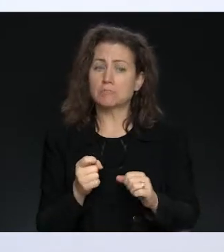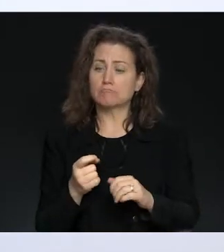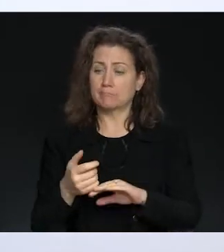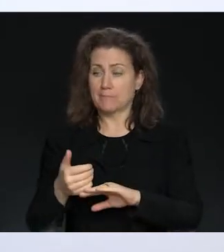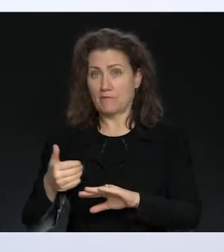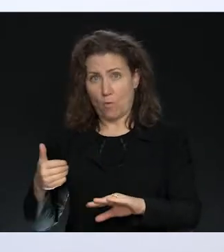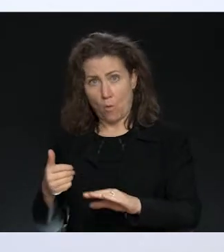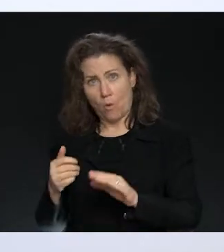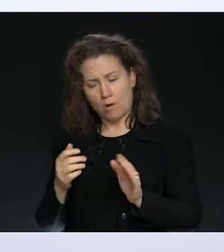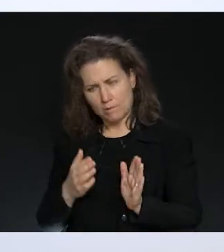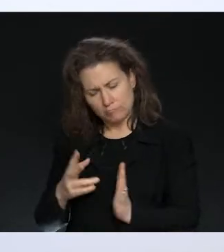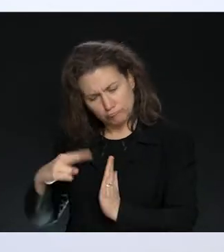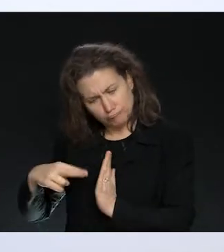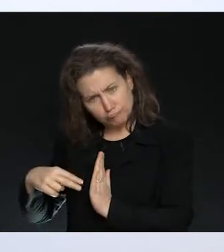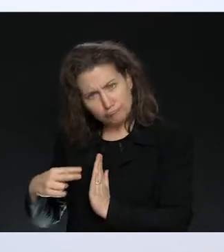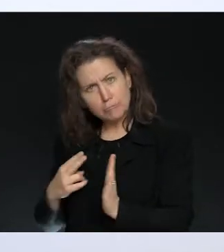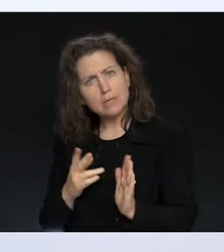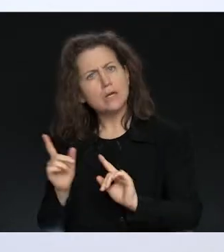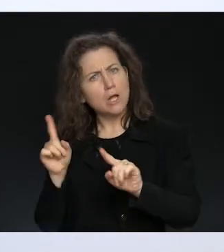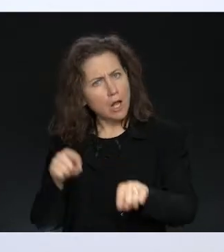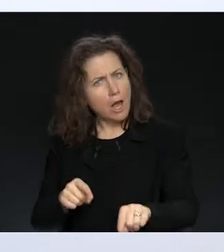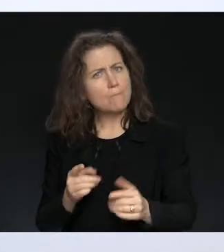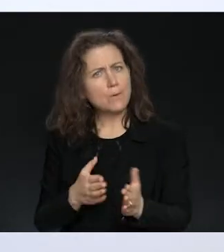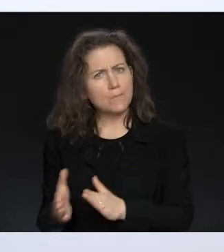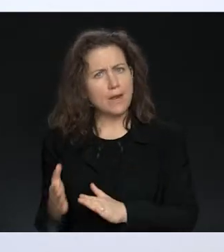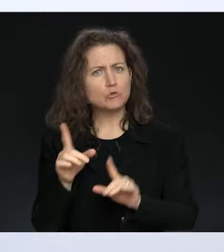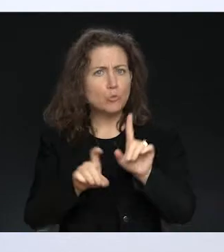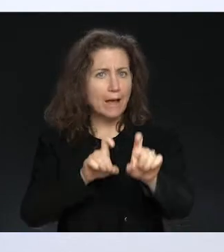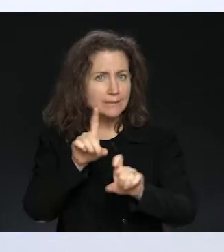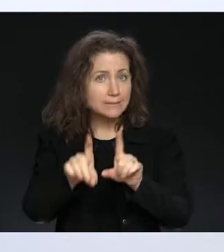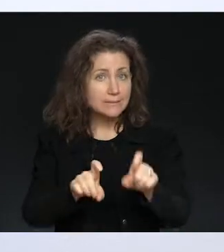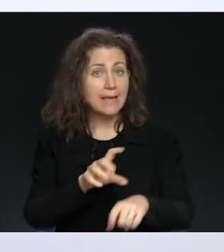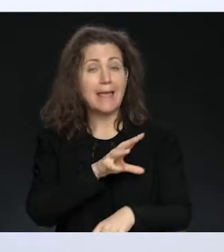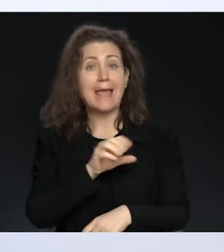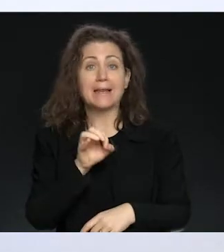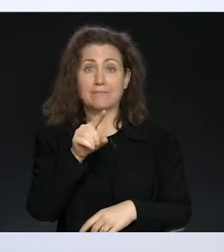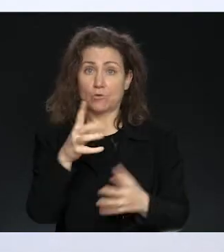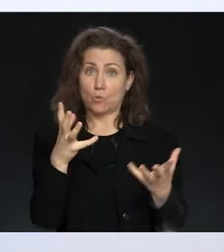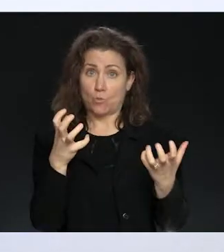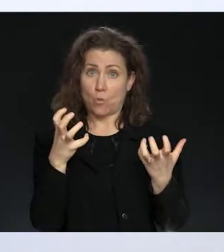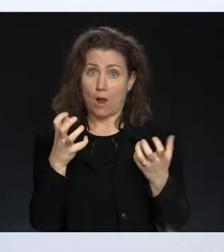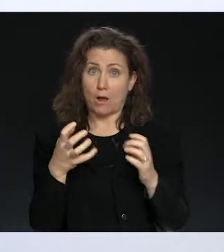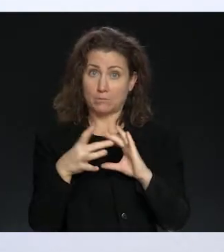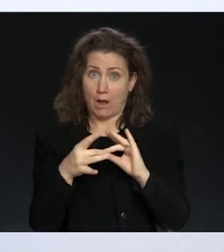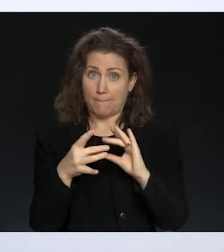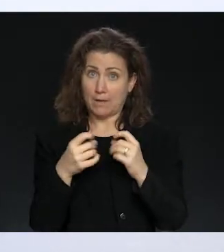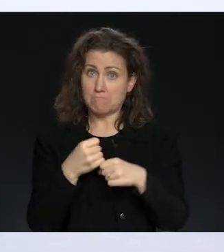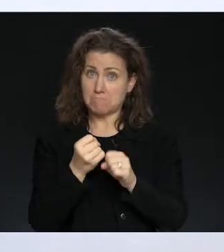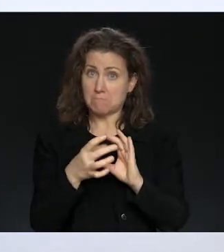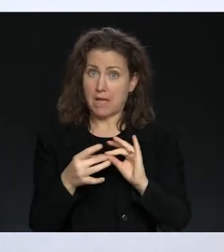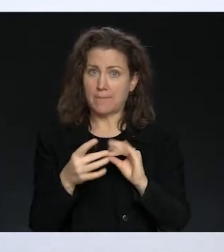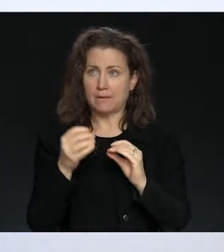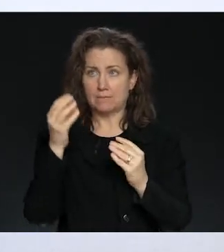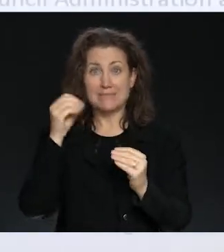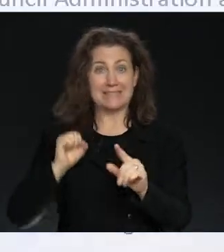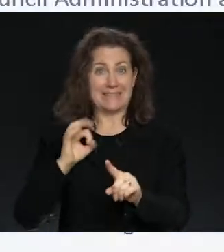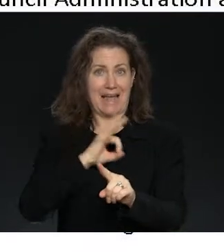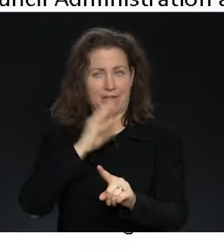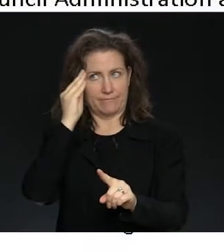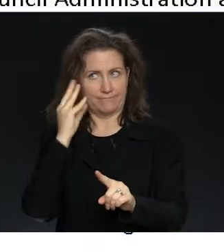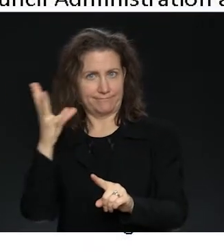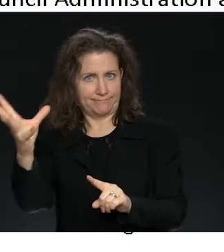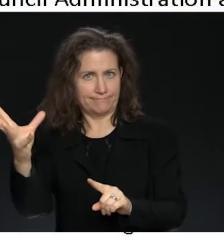member of the public, notify the staff that you will be providing comment. Make sure you educate yourself prior to this